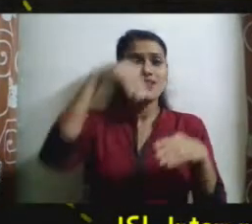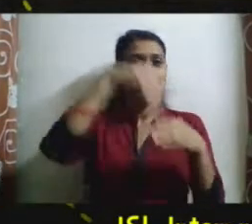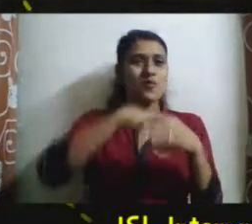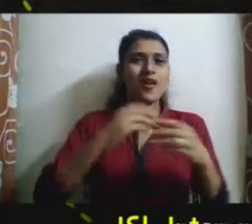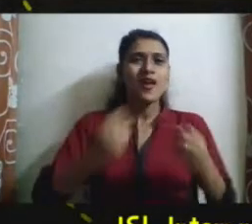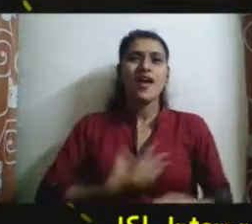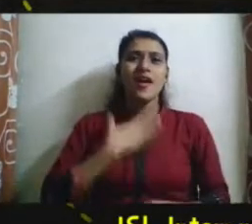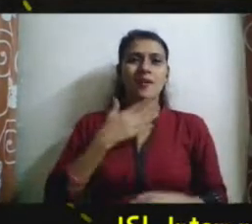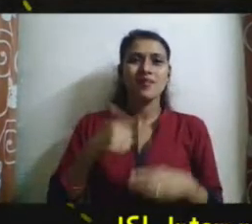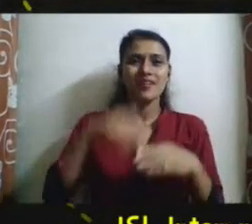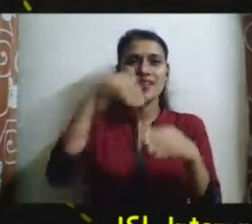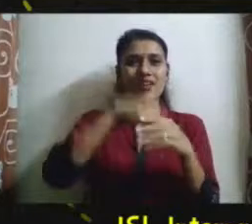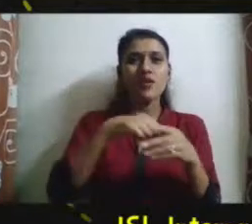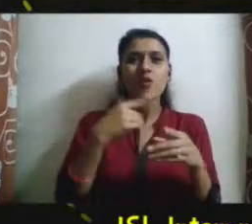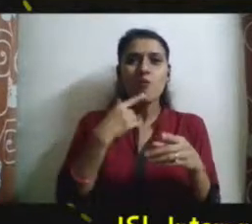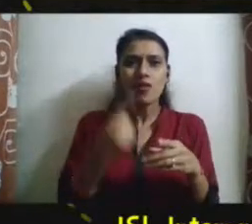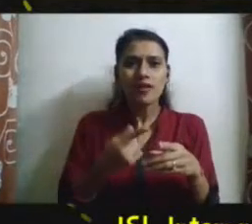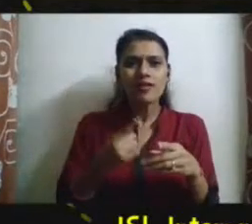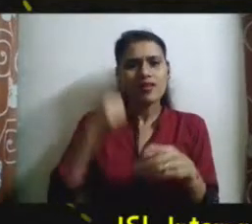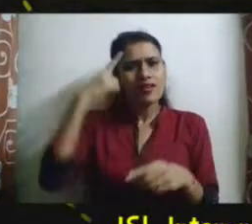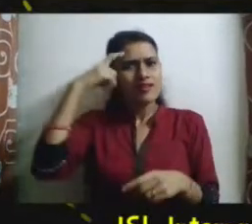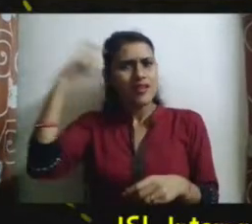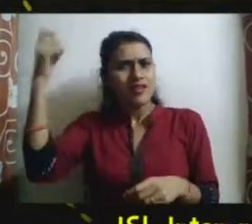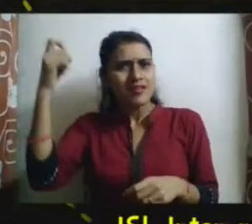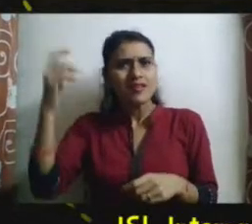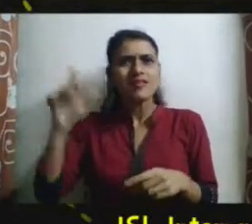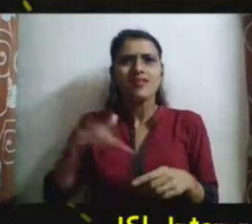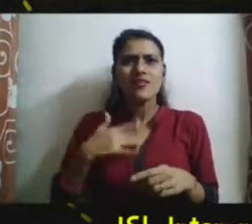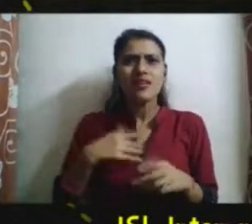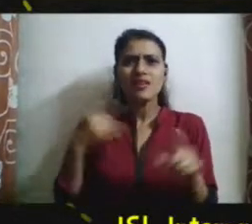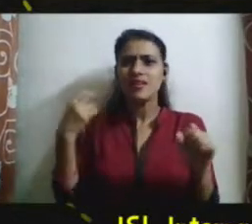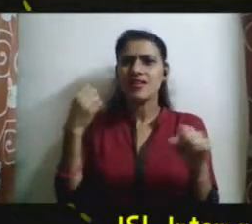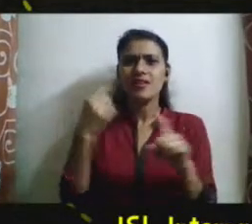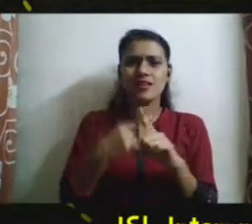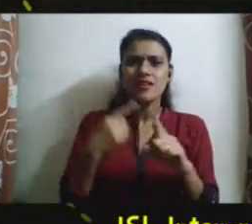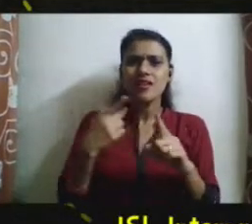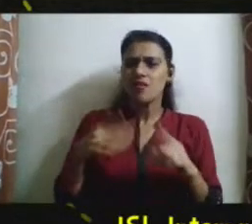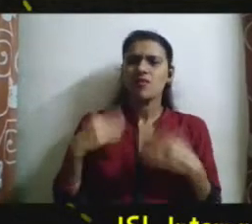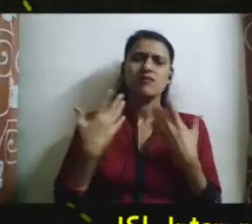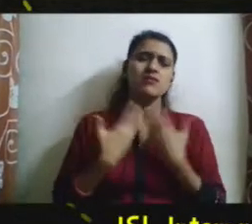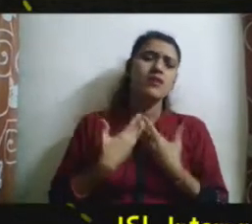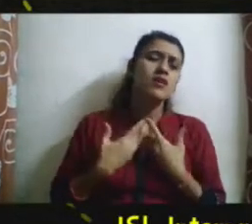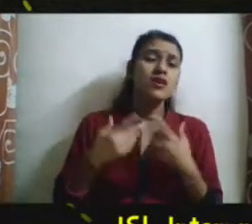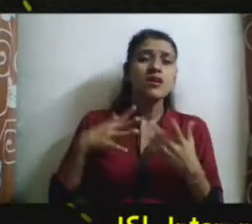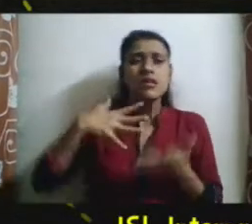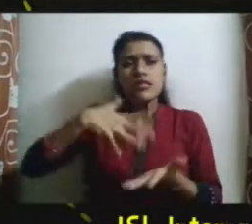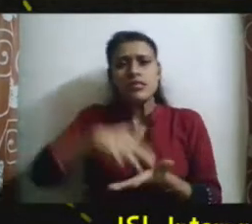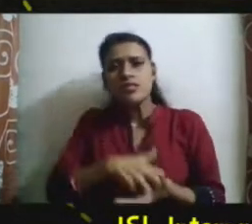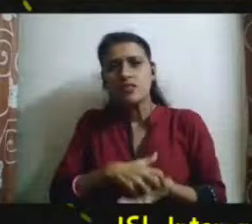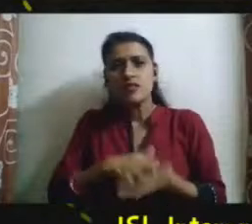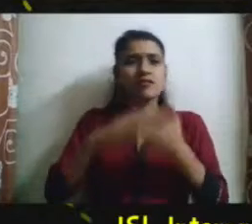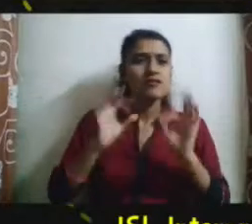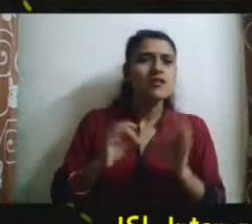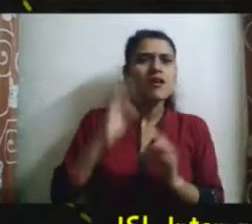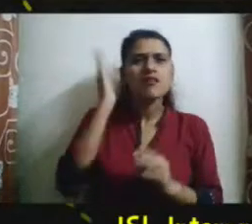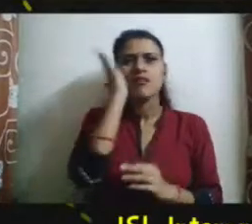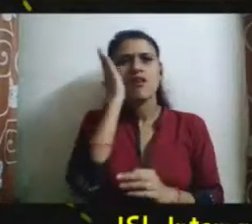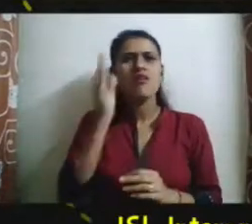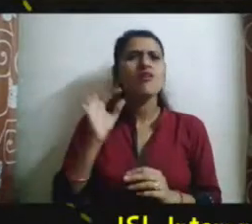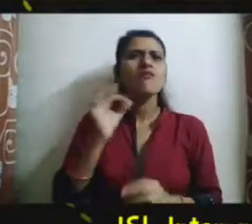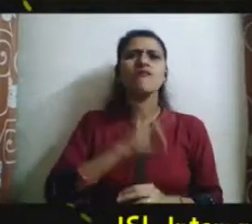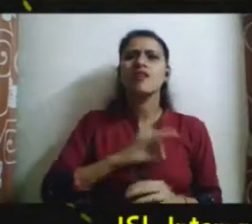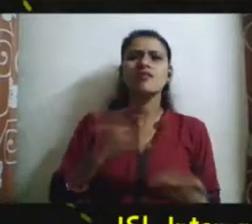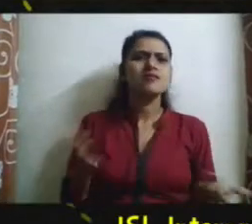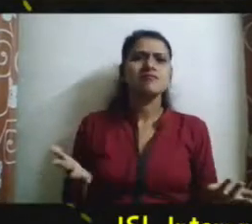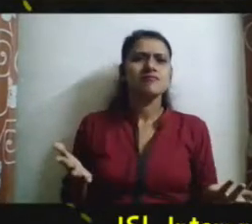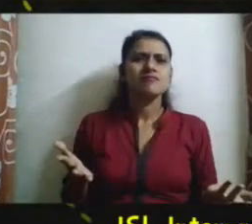you went to sleep and had pleasurable dreams, but your Fitbit said you were restless, what is the truth of your night, right? And both the things